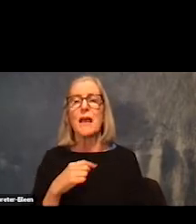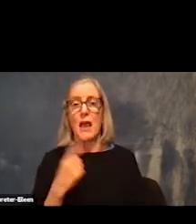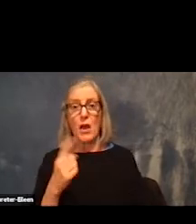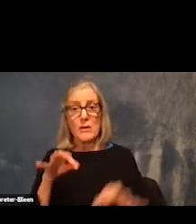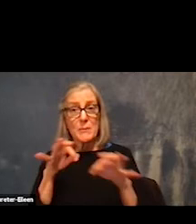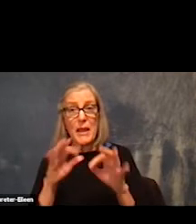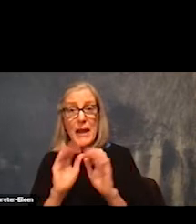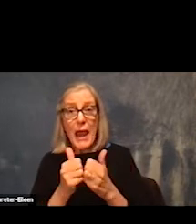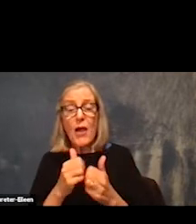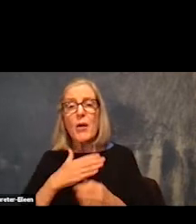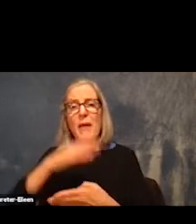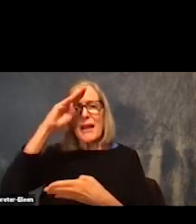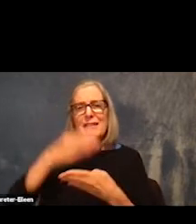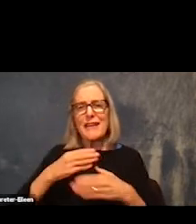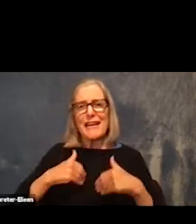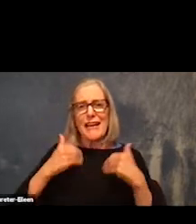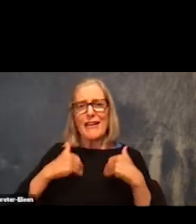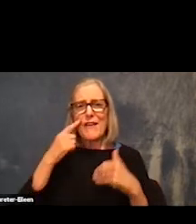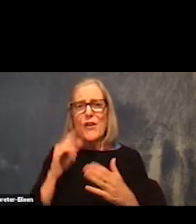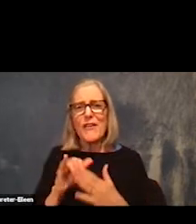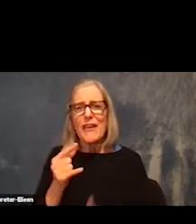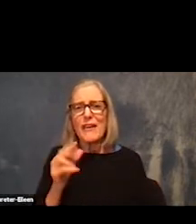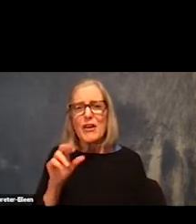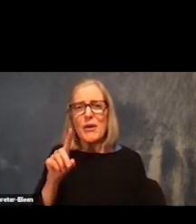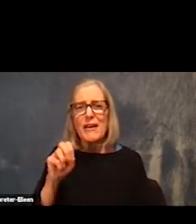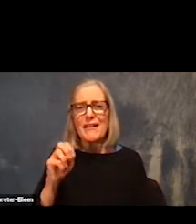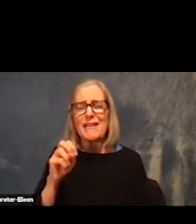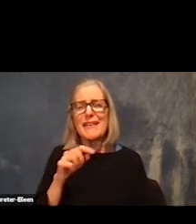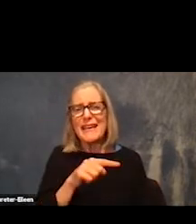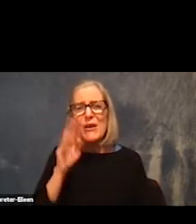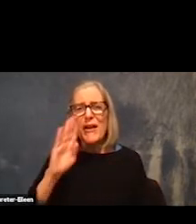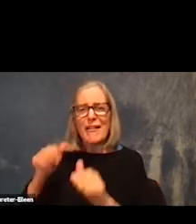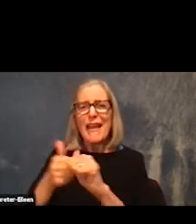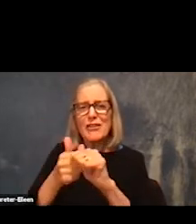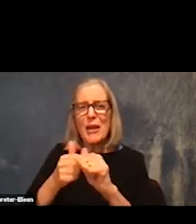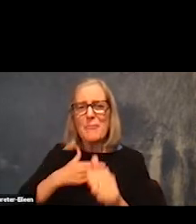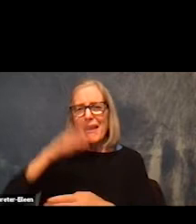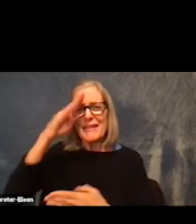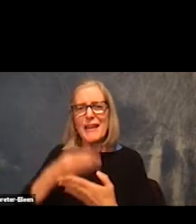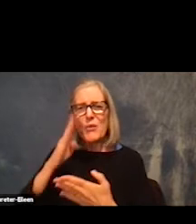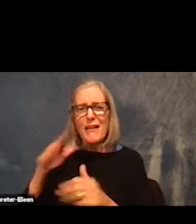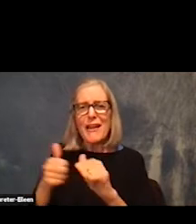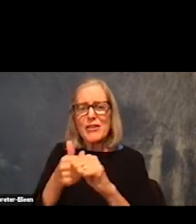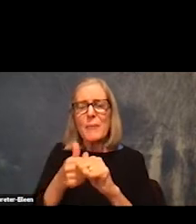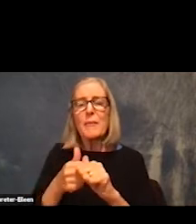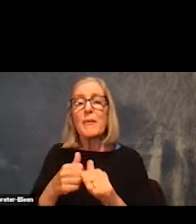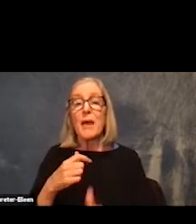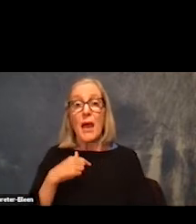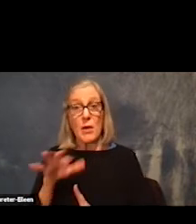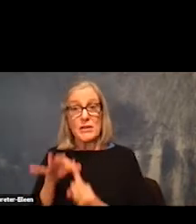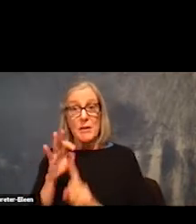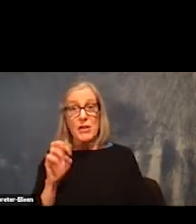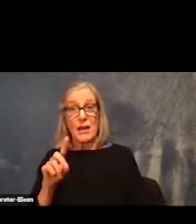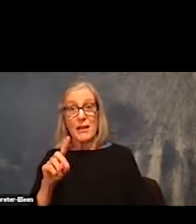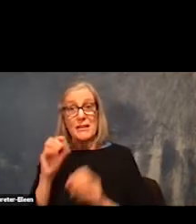He'll catch up. I was a special educator, but it never occurred to me that my son would have a disability. I believed that if